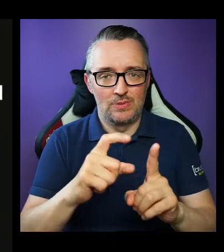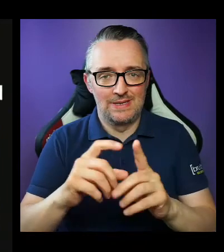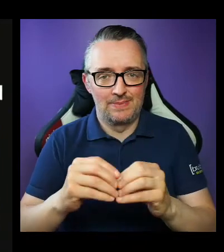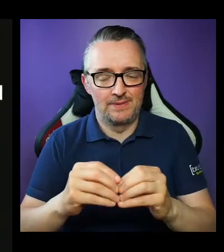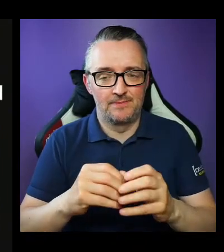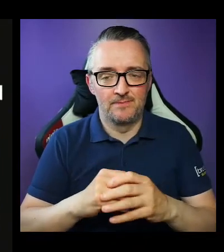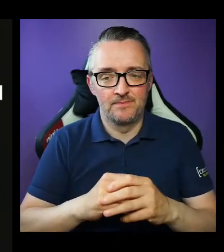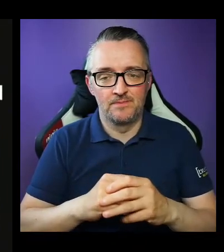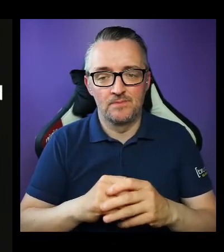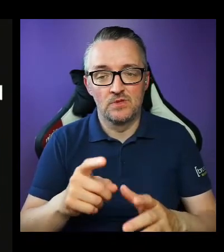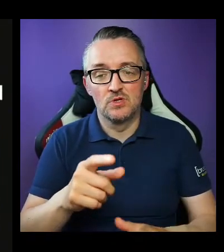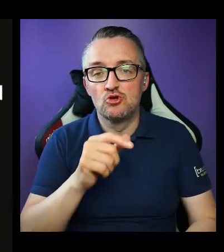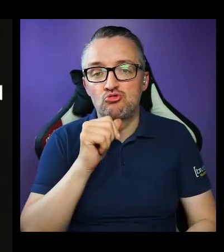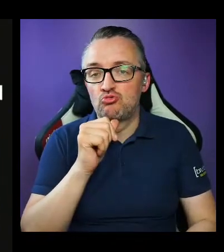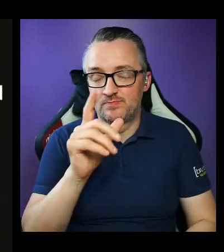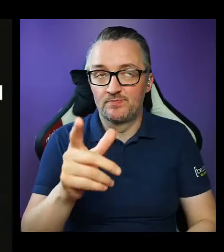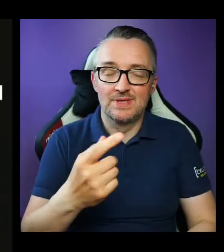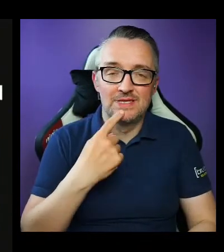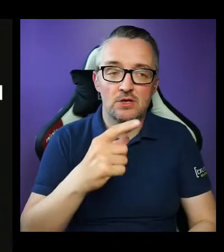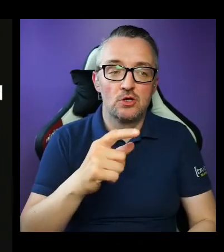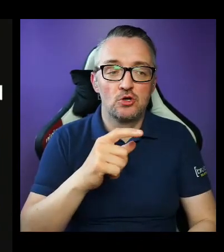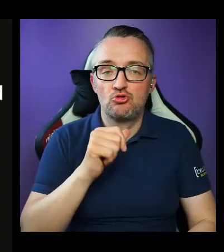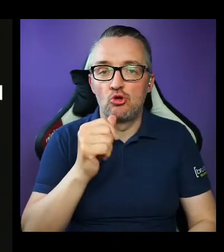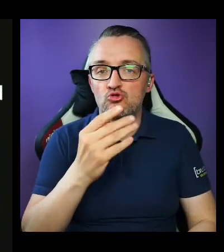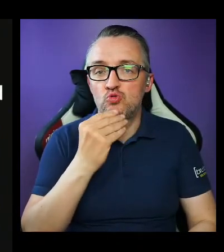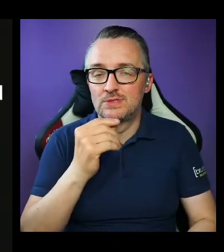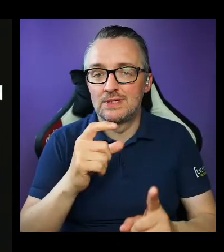Well, I would say you should not use DynamoDB